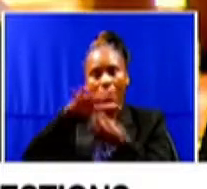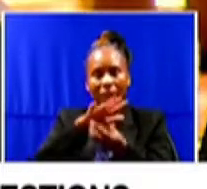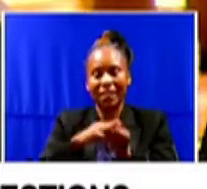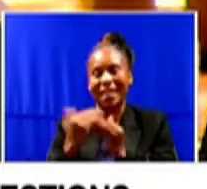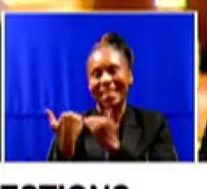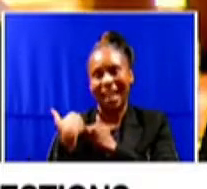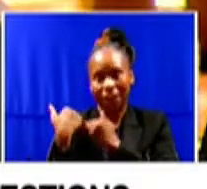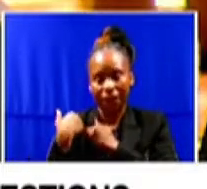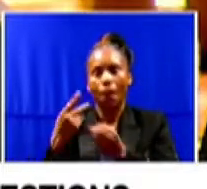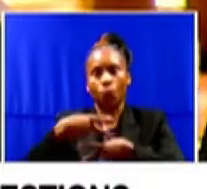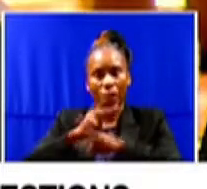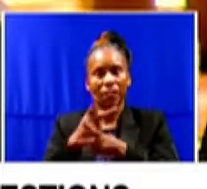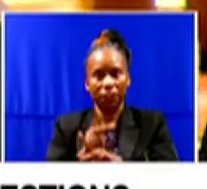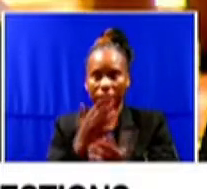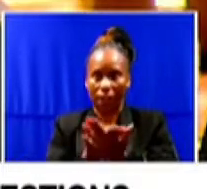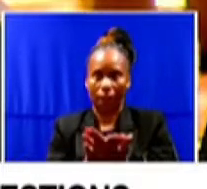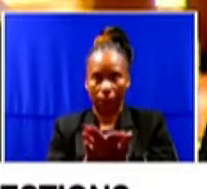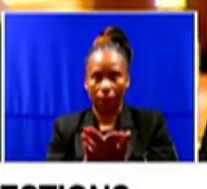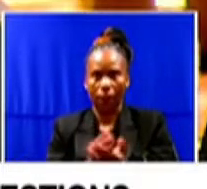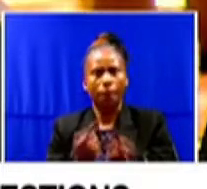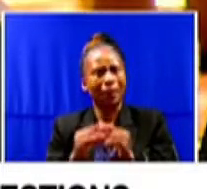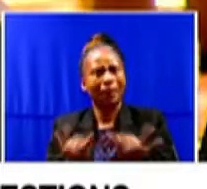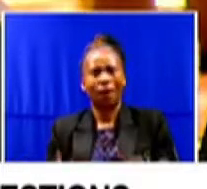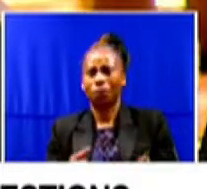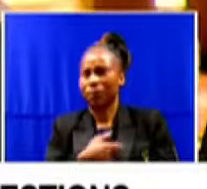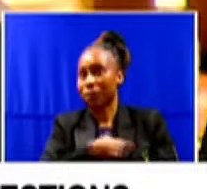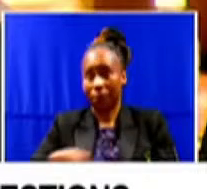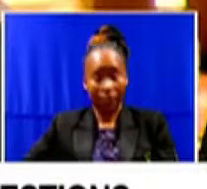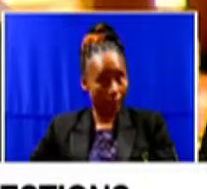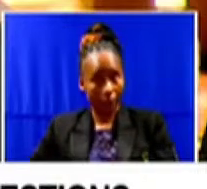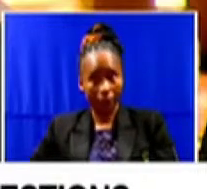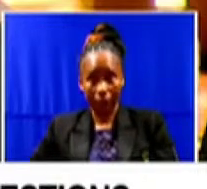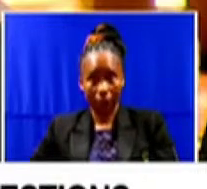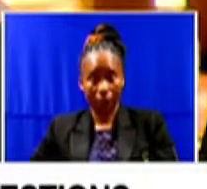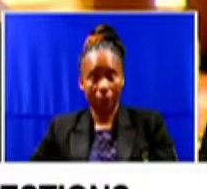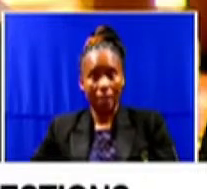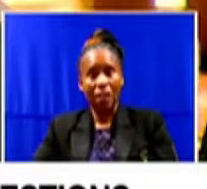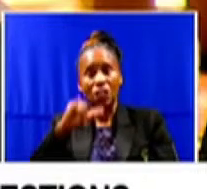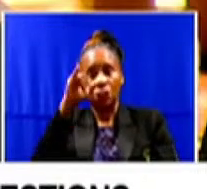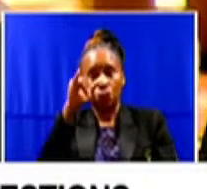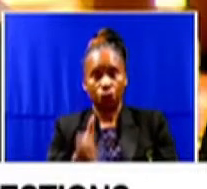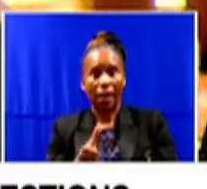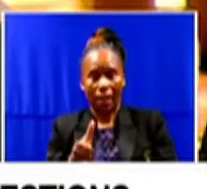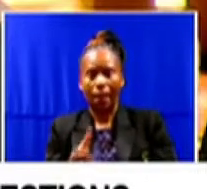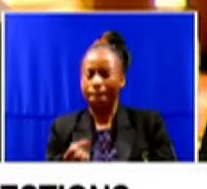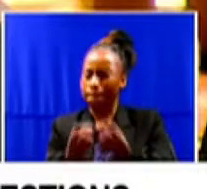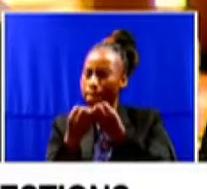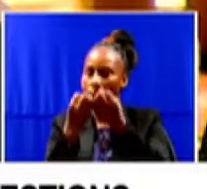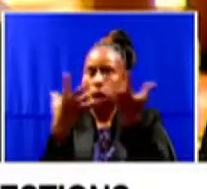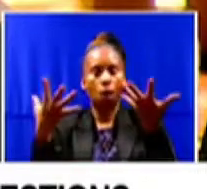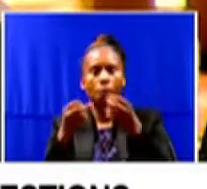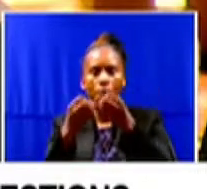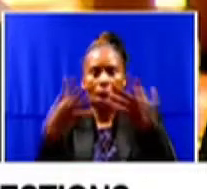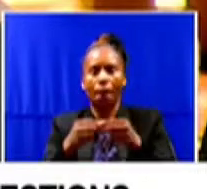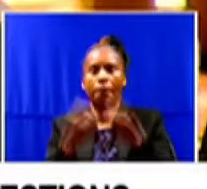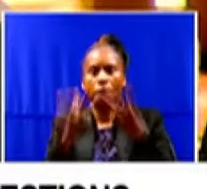content." Mr. President, there are still many people in